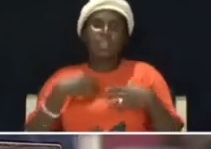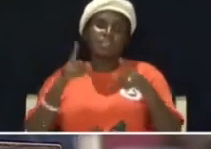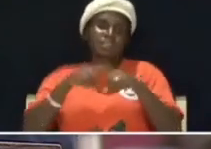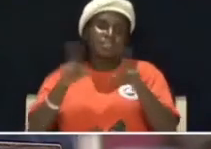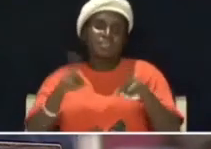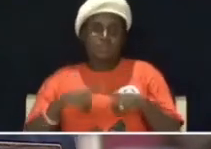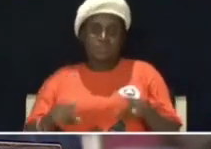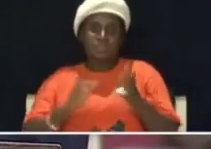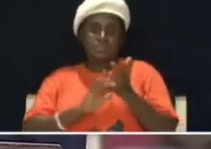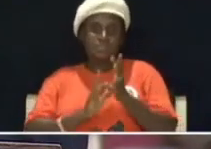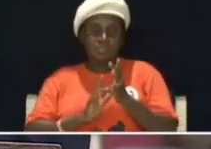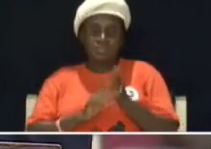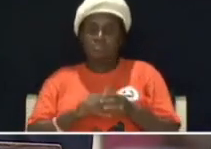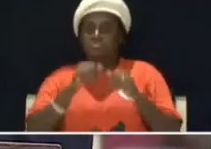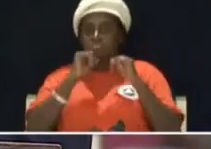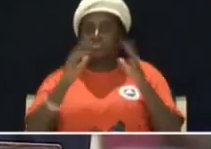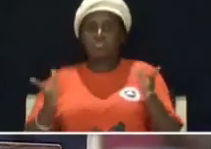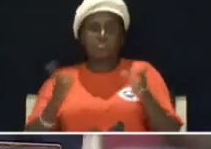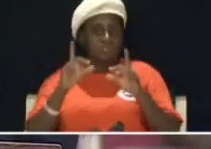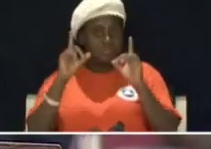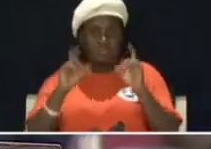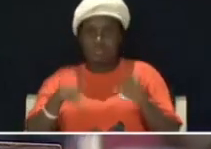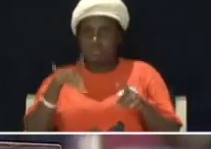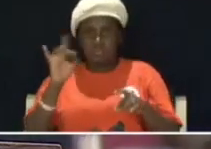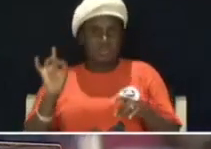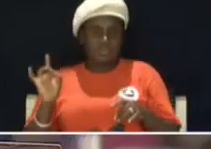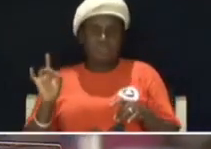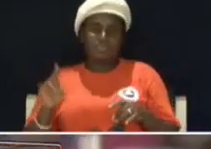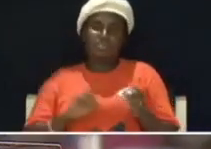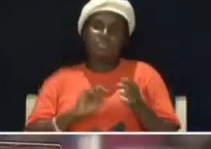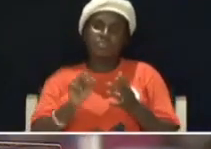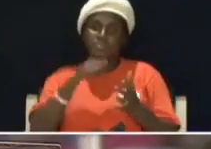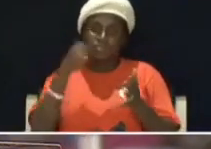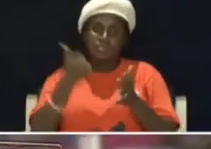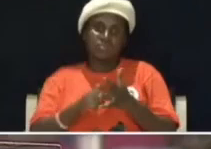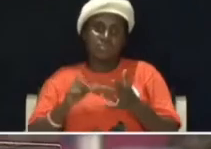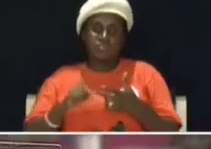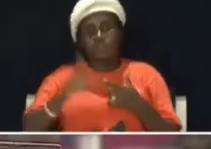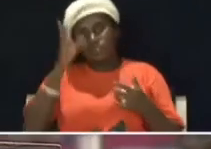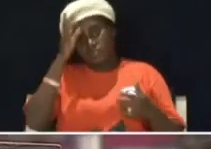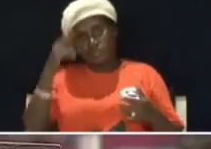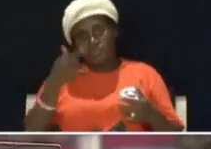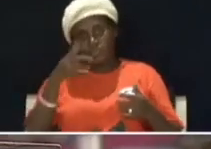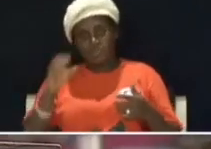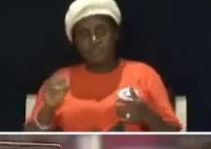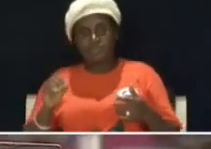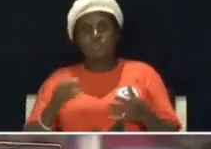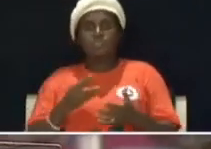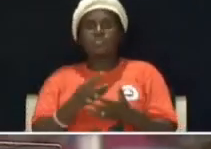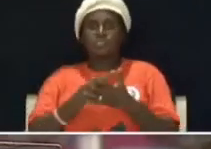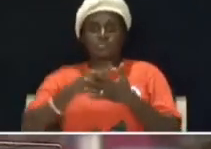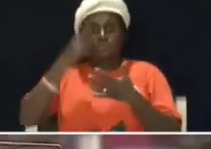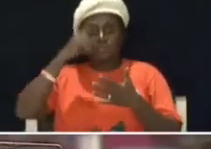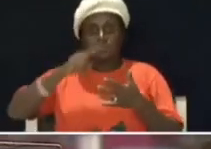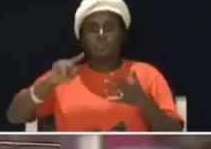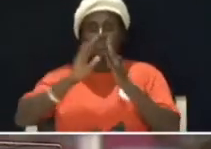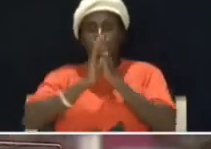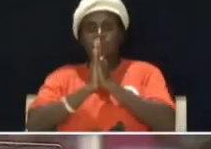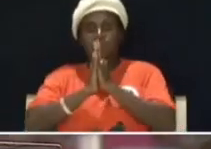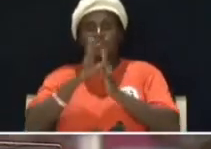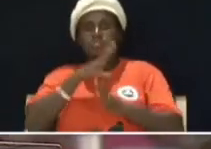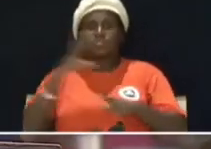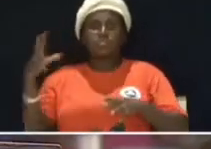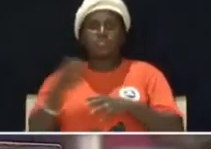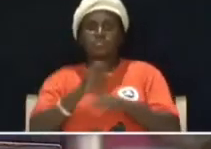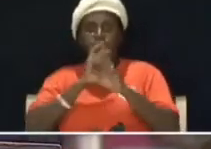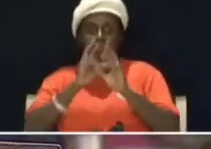and nothing was diagnosed. He wrote a letter to Daddy Gio requesting for prayers, and he got a response that he